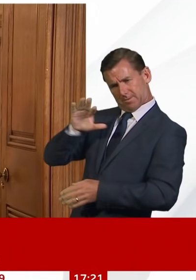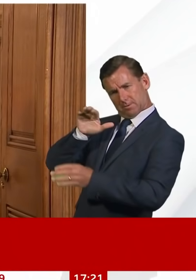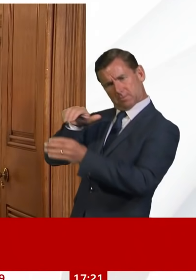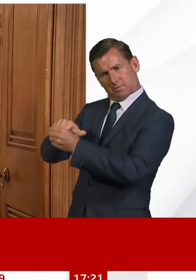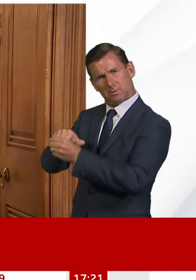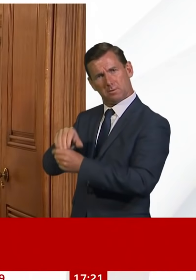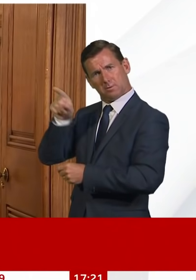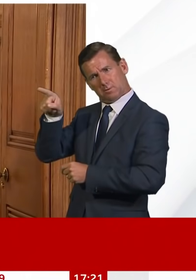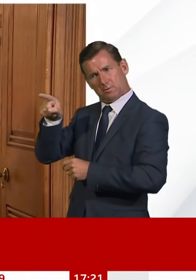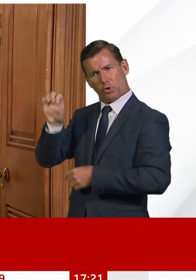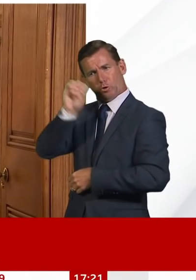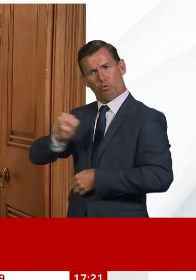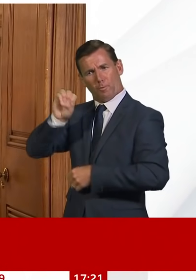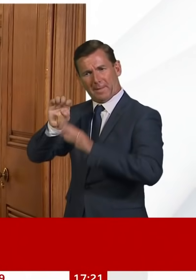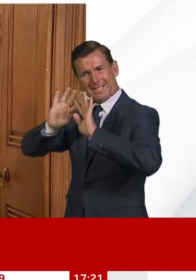came to the Department for Health,